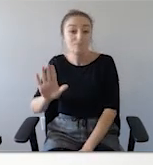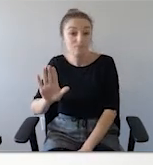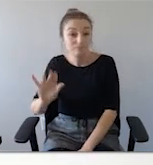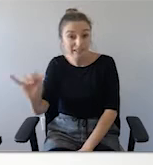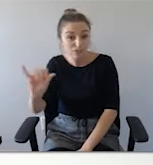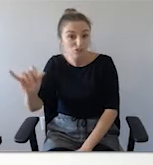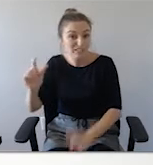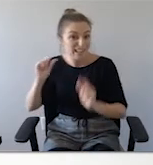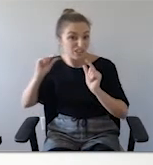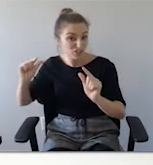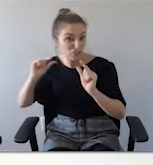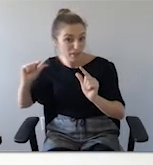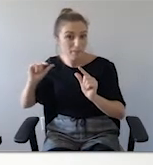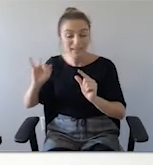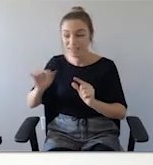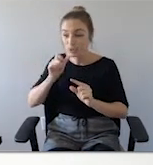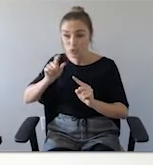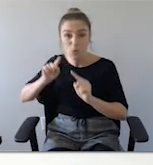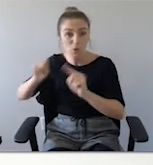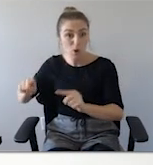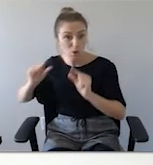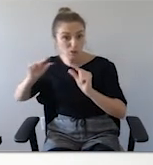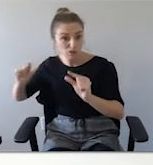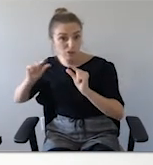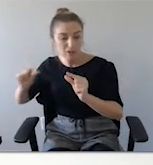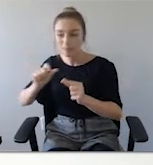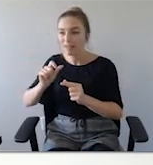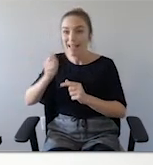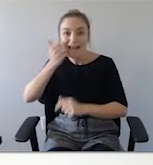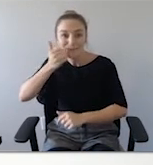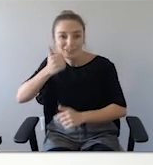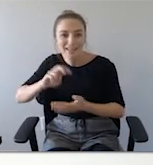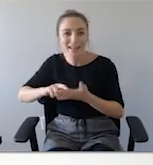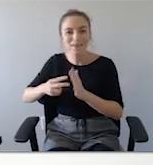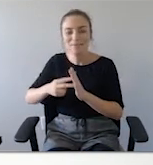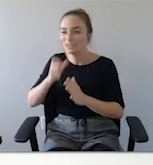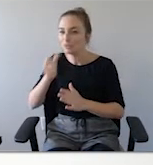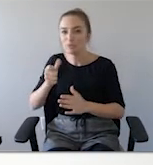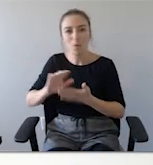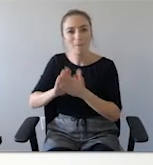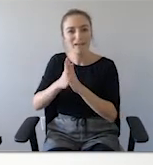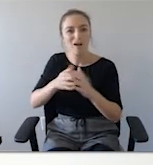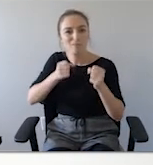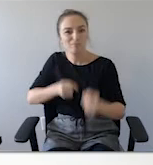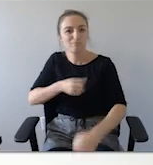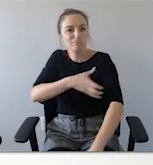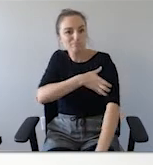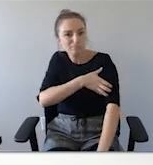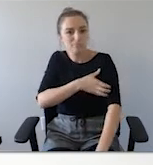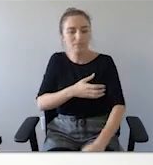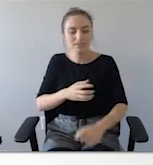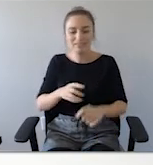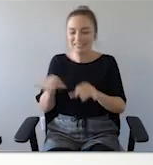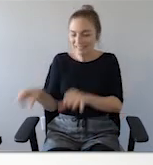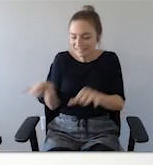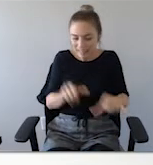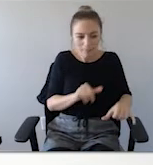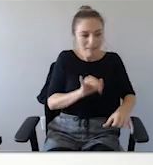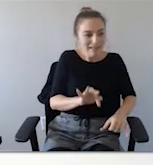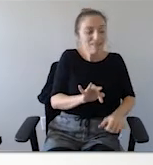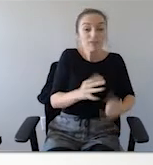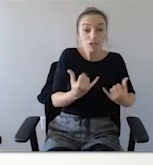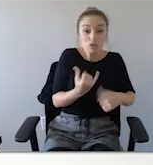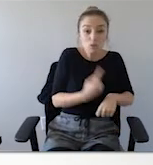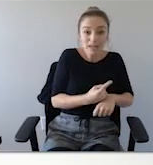fairly consistently, you do not get fit. If you do not practice some of the stuff I'm going to talk about today, you're not going to get